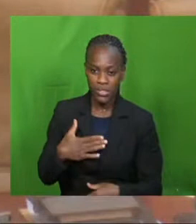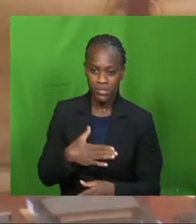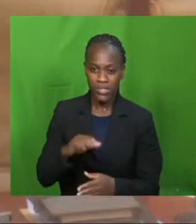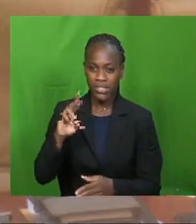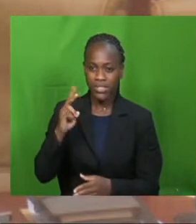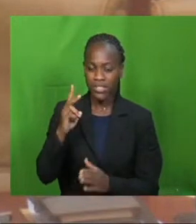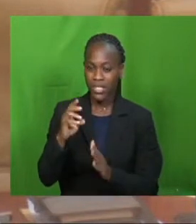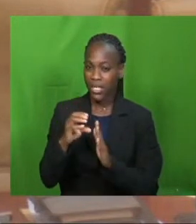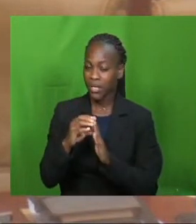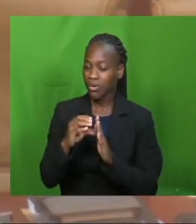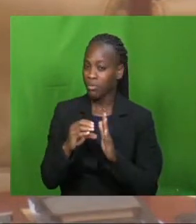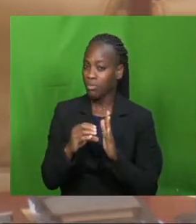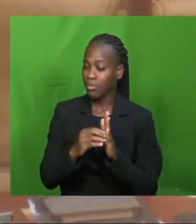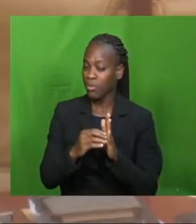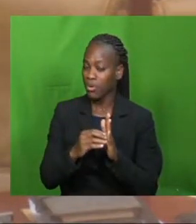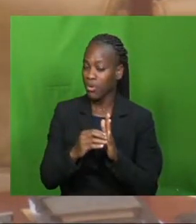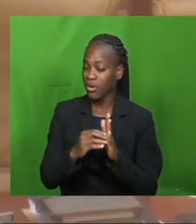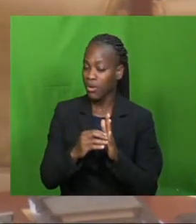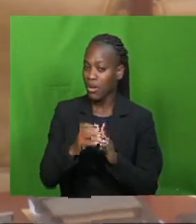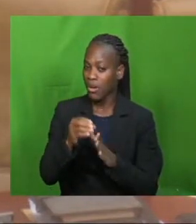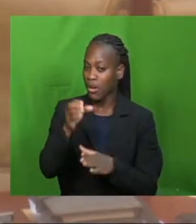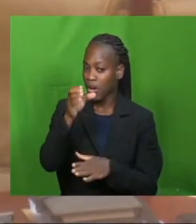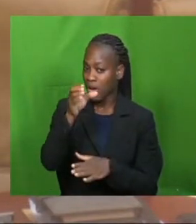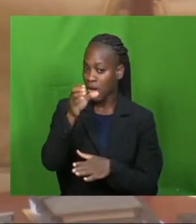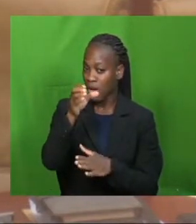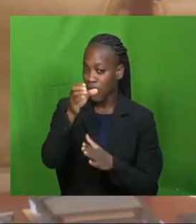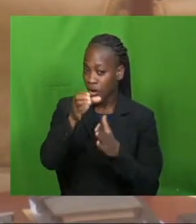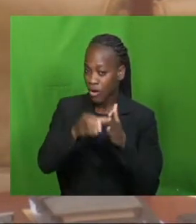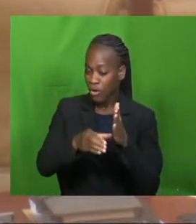at column 37,